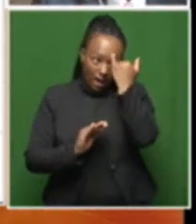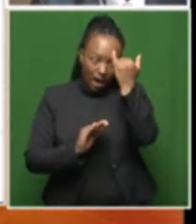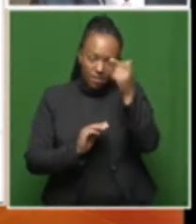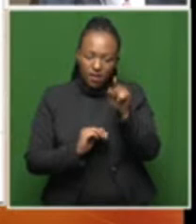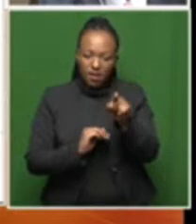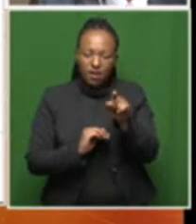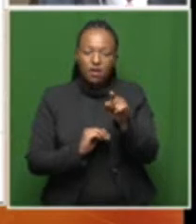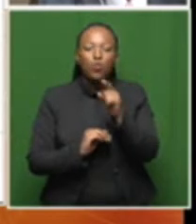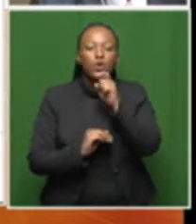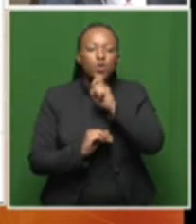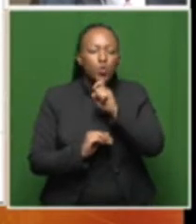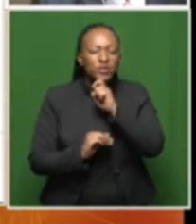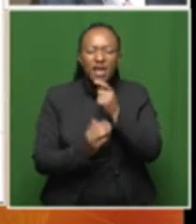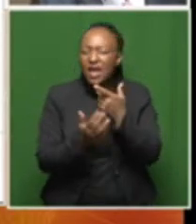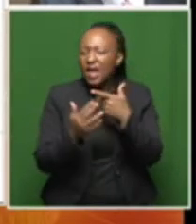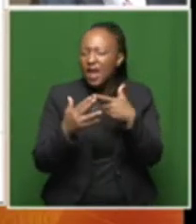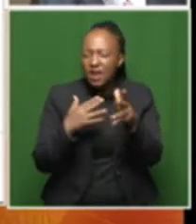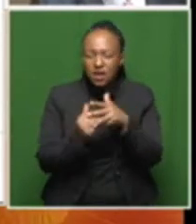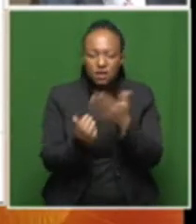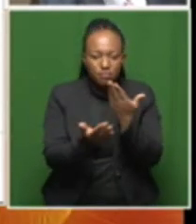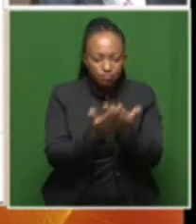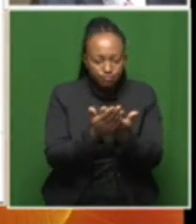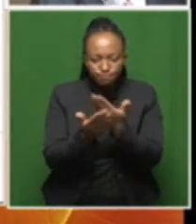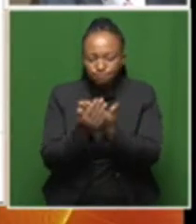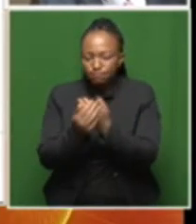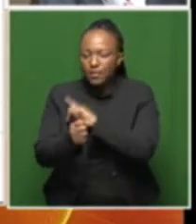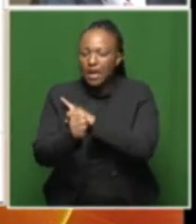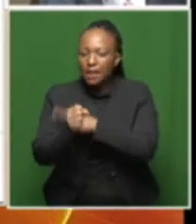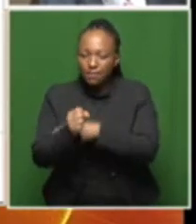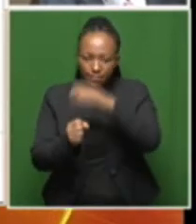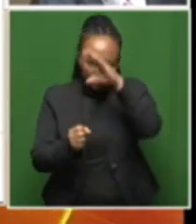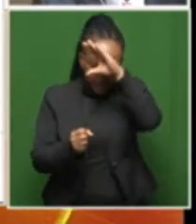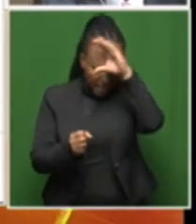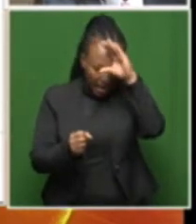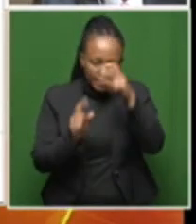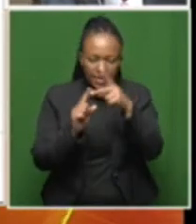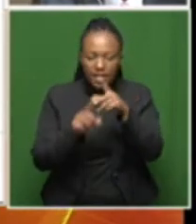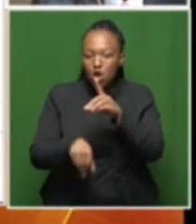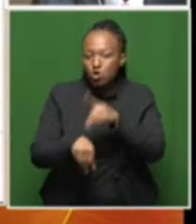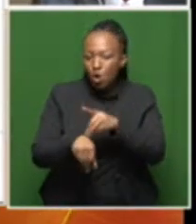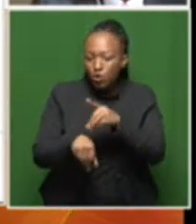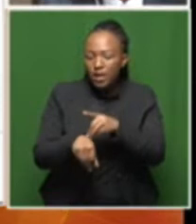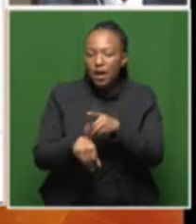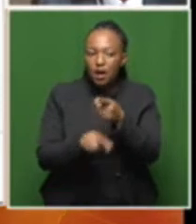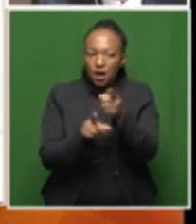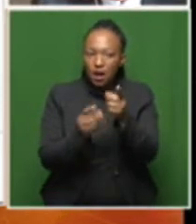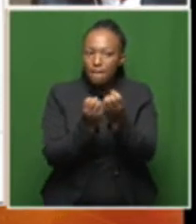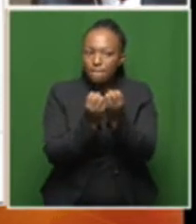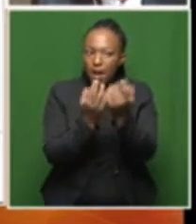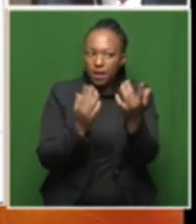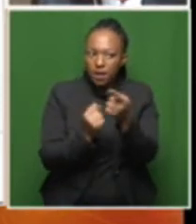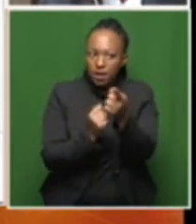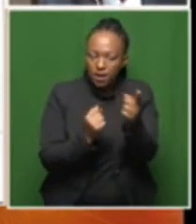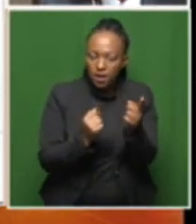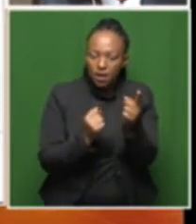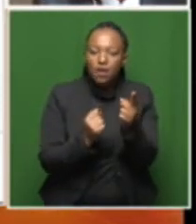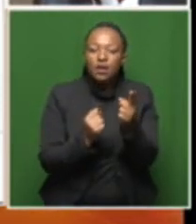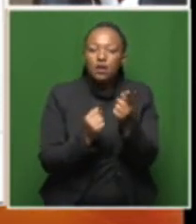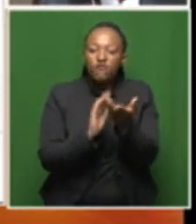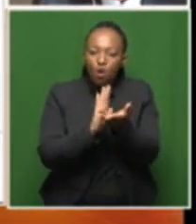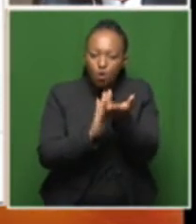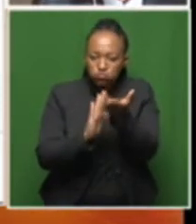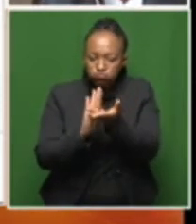every single potential capacity of nursing and doctors and a number of others to